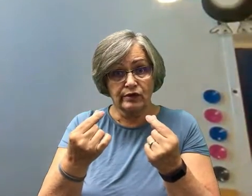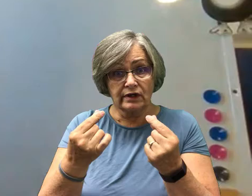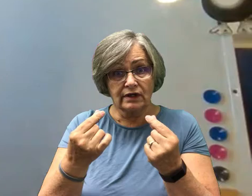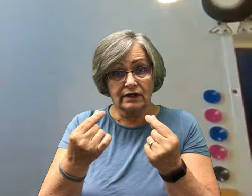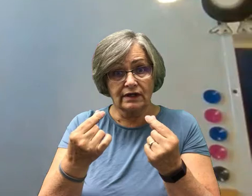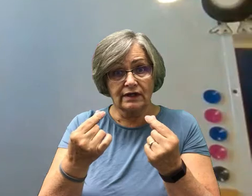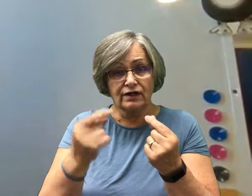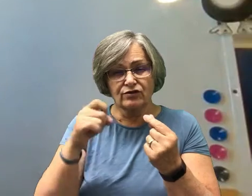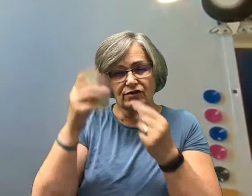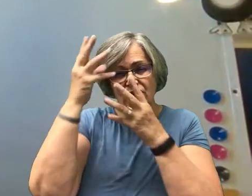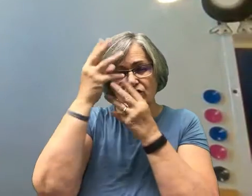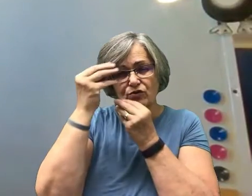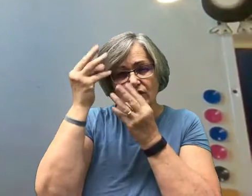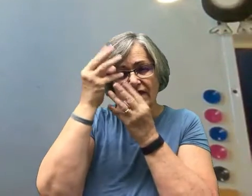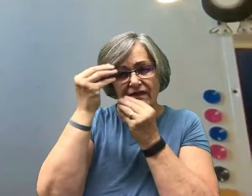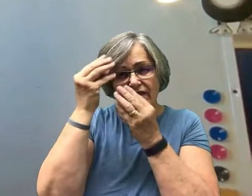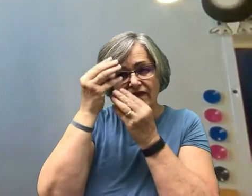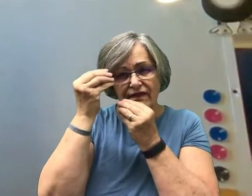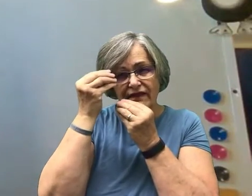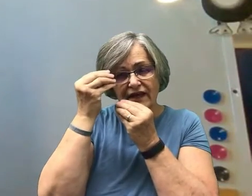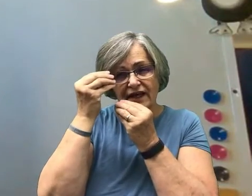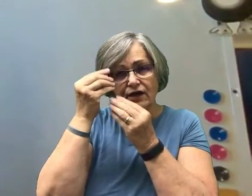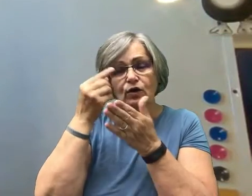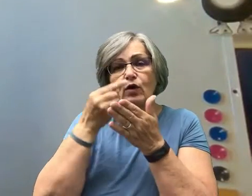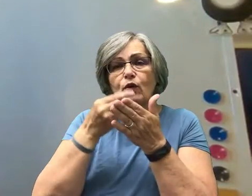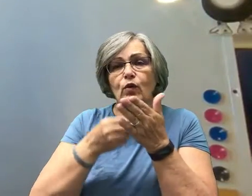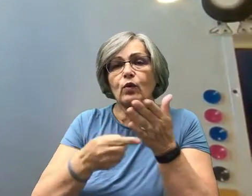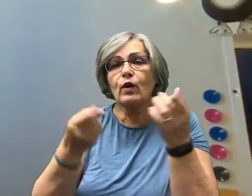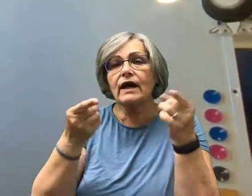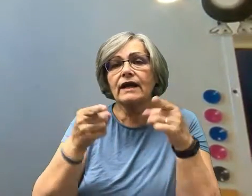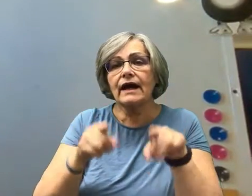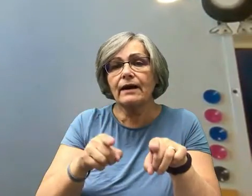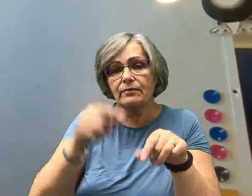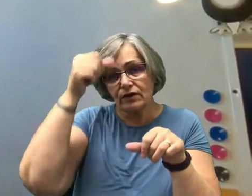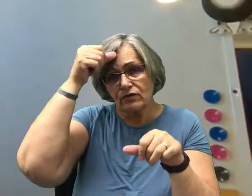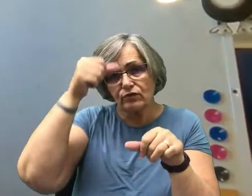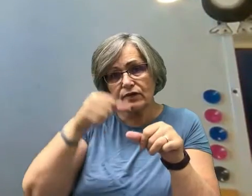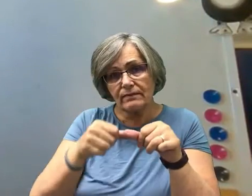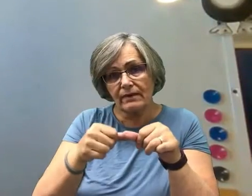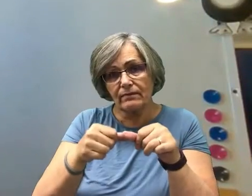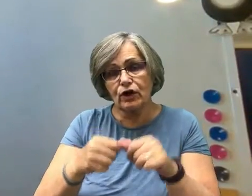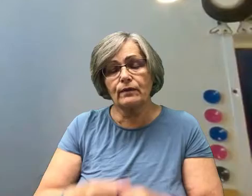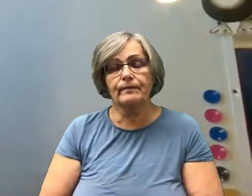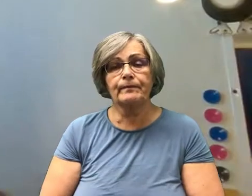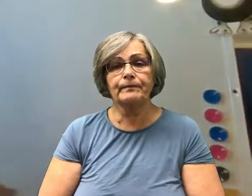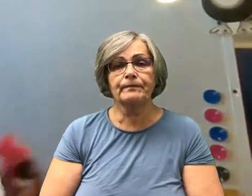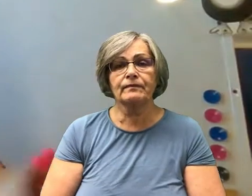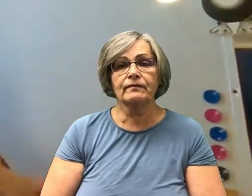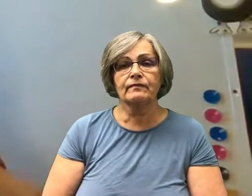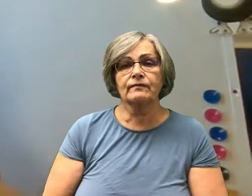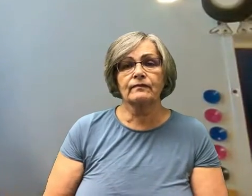do when they're writing a personal narrative is think about that memory or experience that you had in your